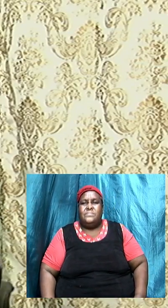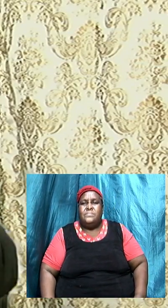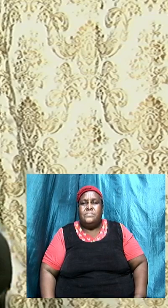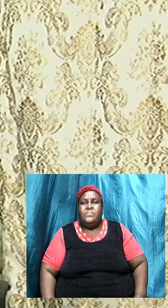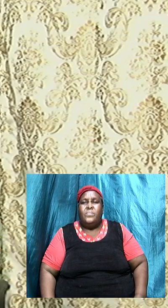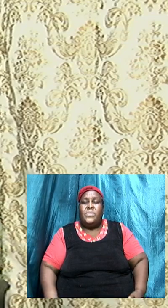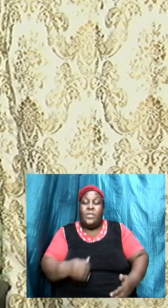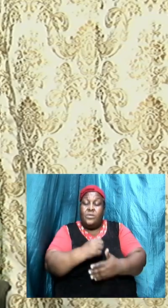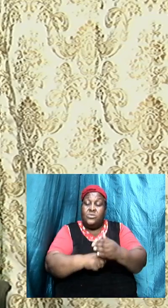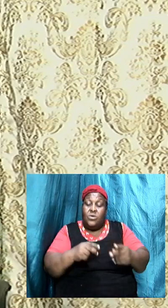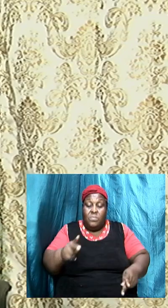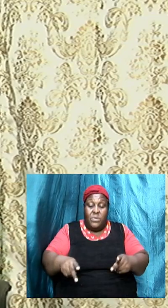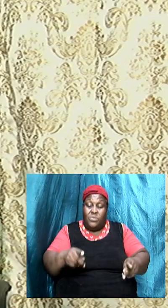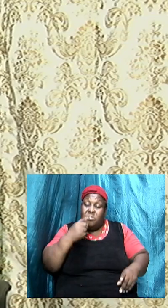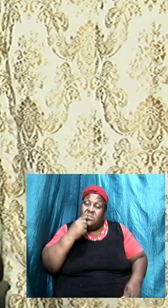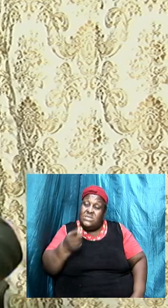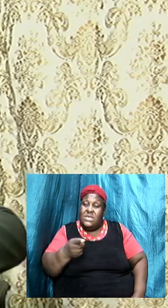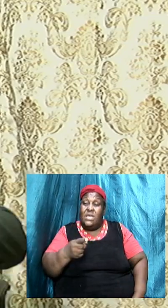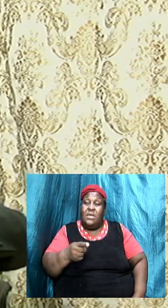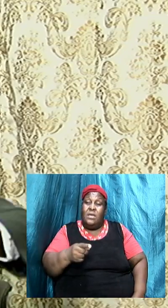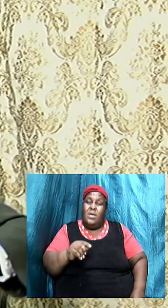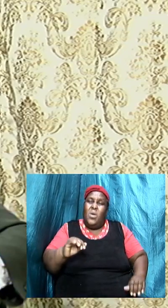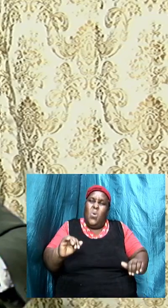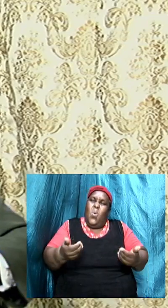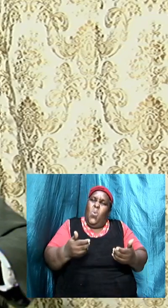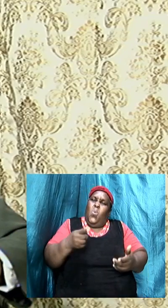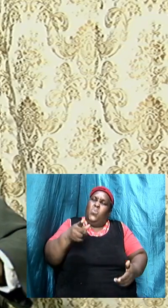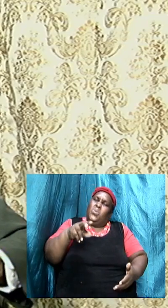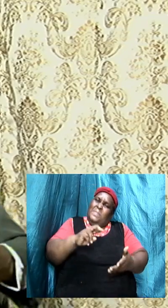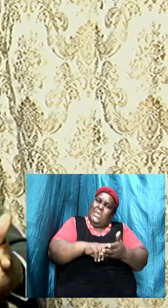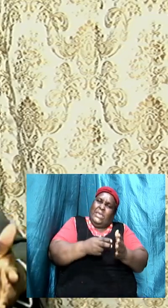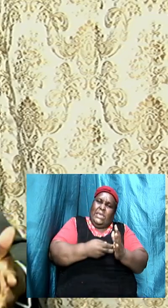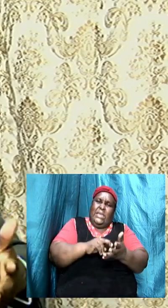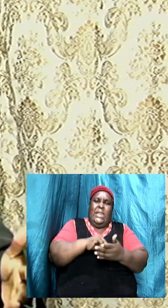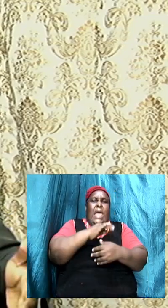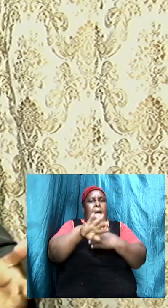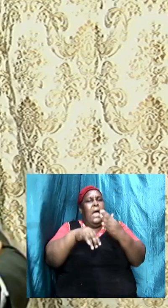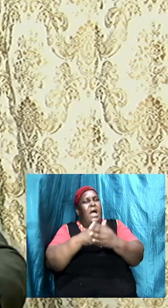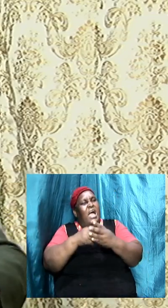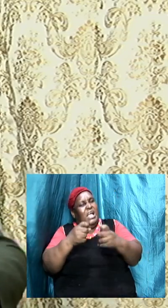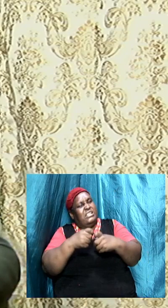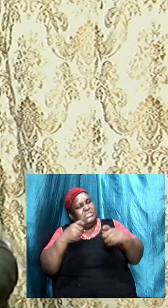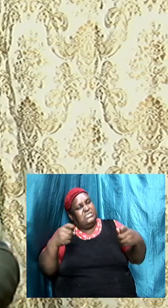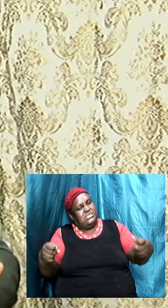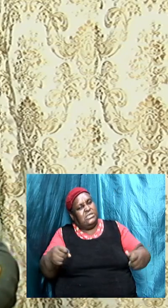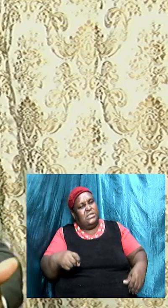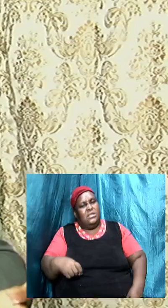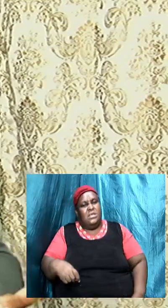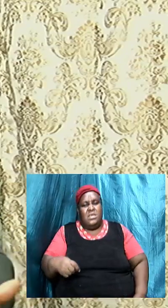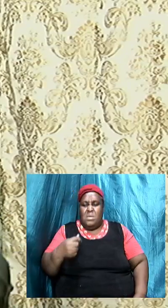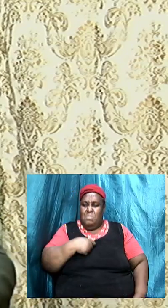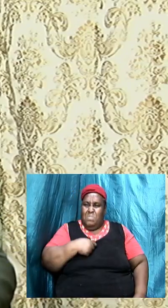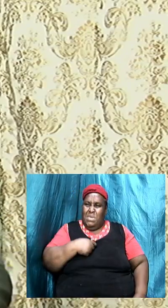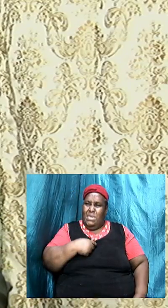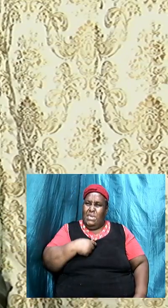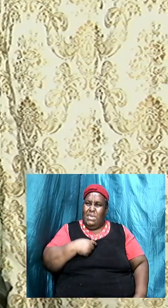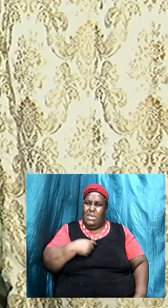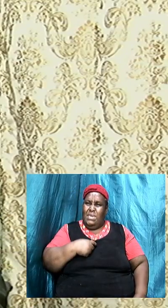So some folks will say, look here, how you mean by all sin? Because me not do nothing